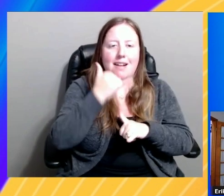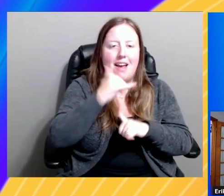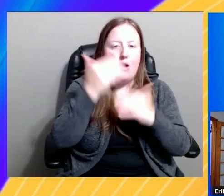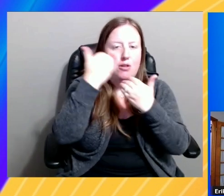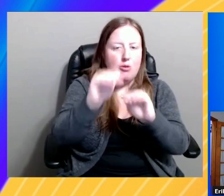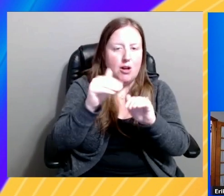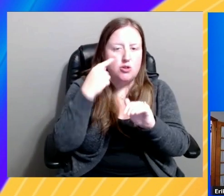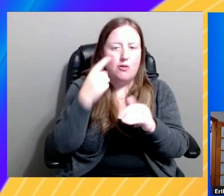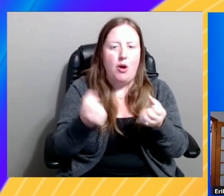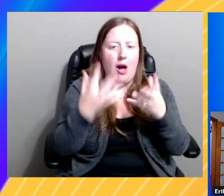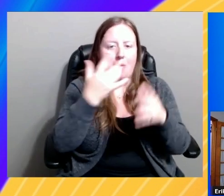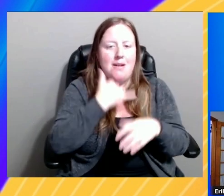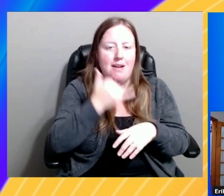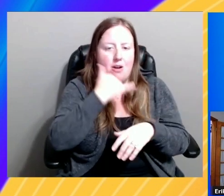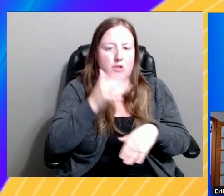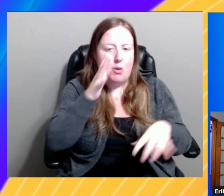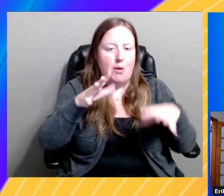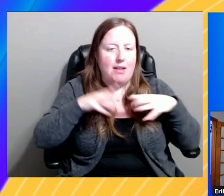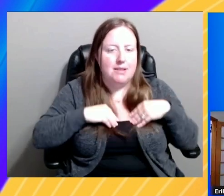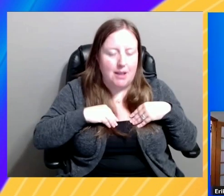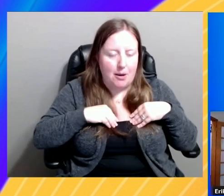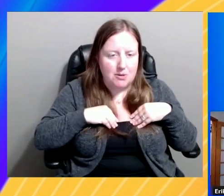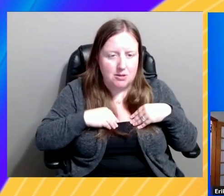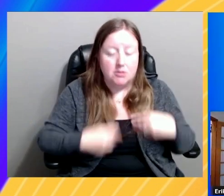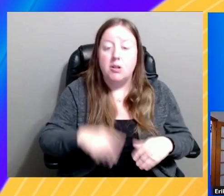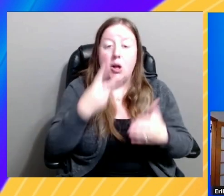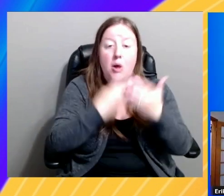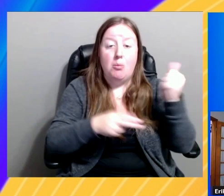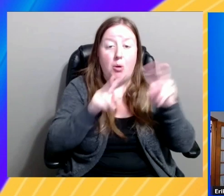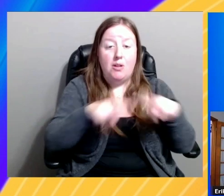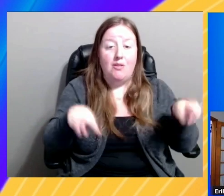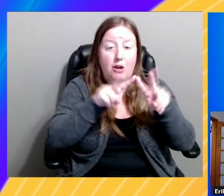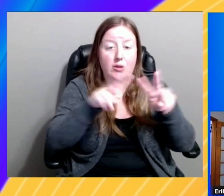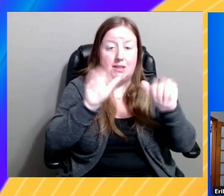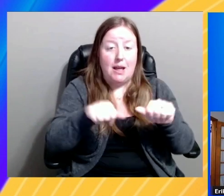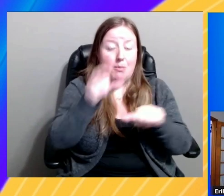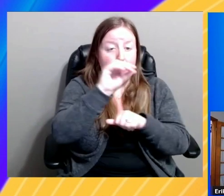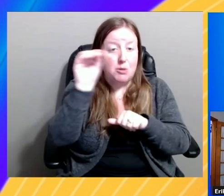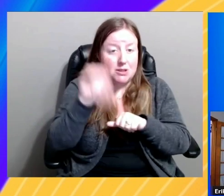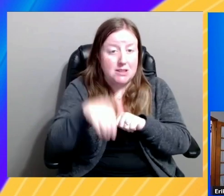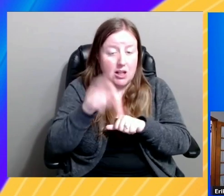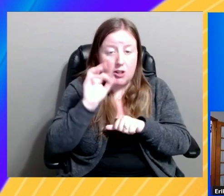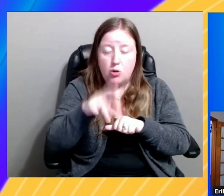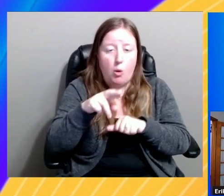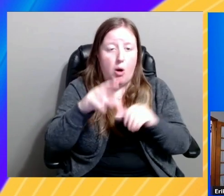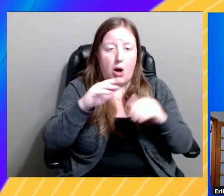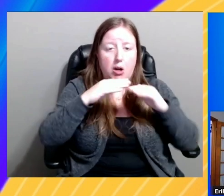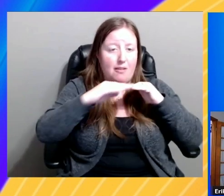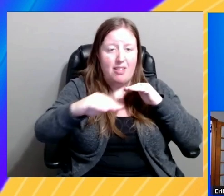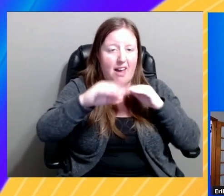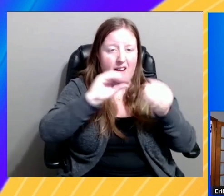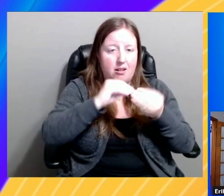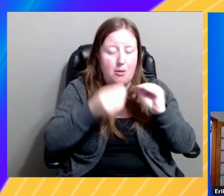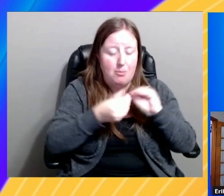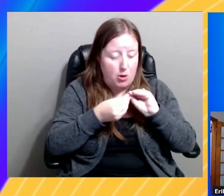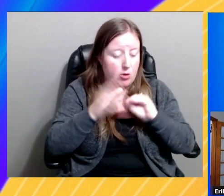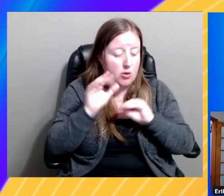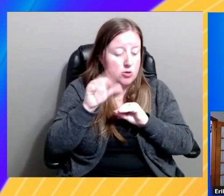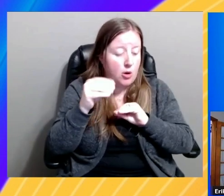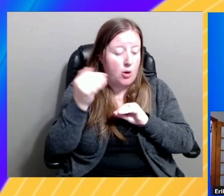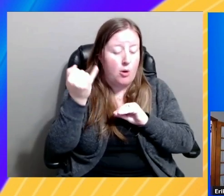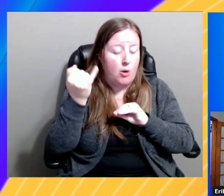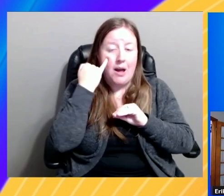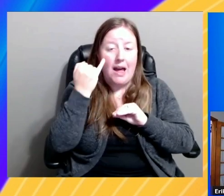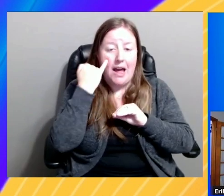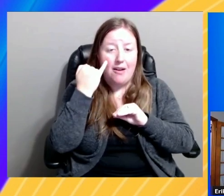accept. Now, both of these values can either be a percentage or just a flat number. So let's say in a sample